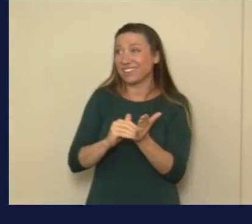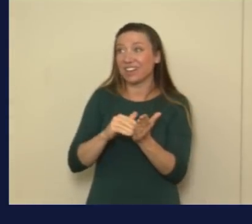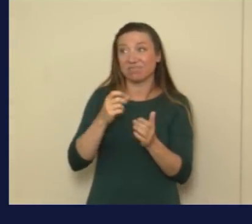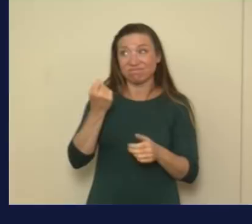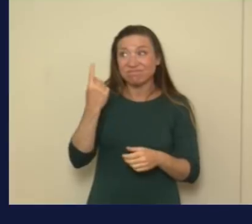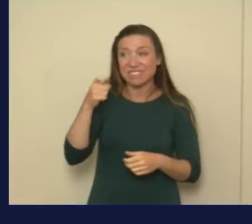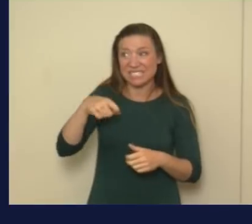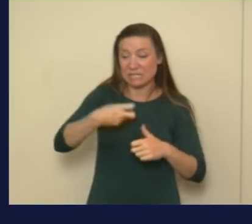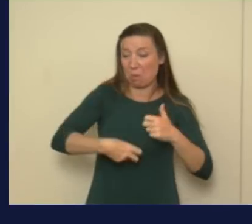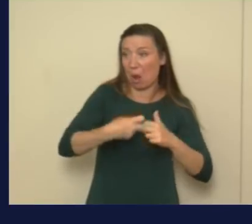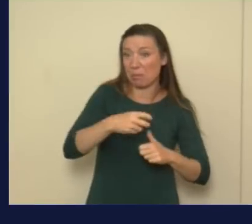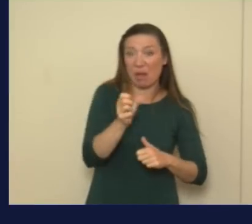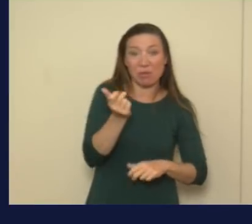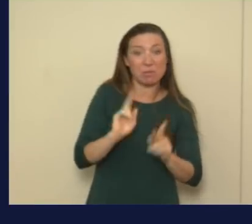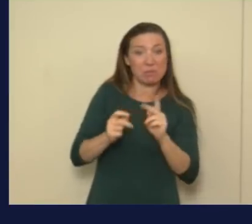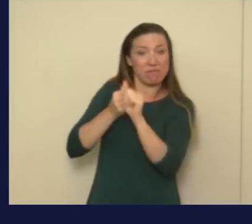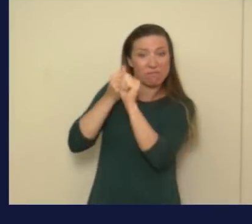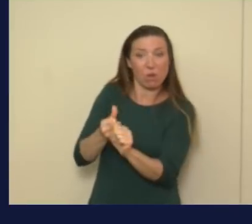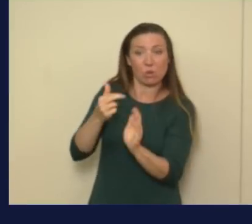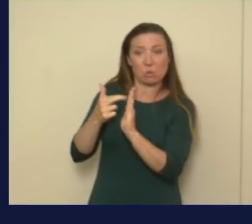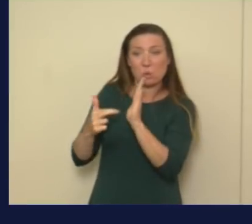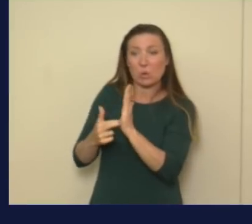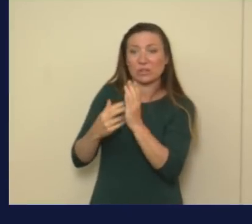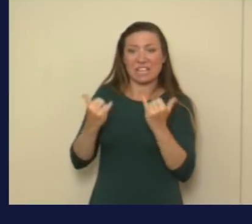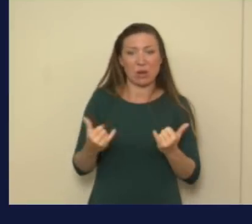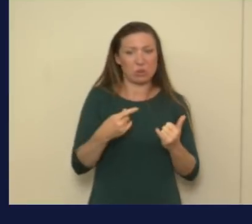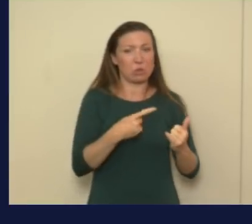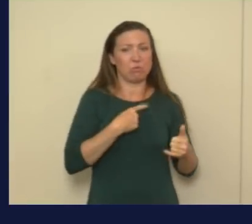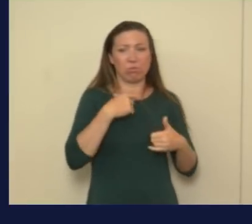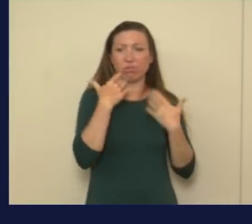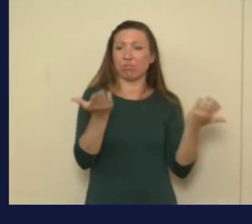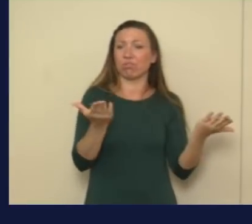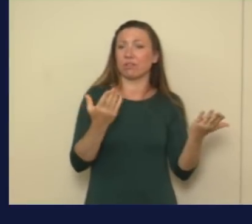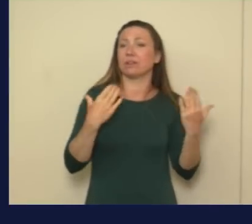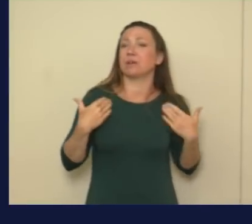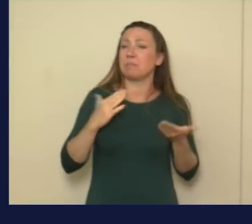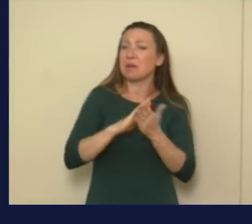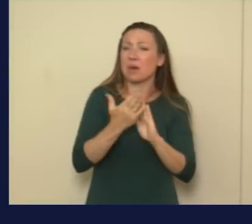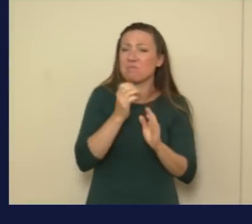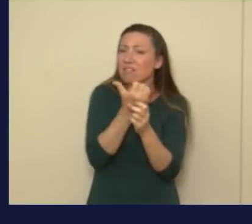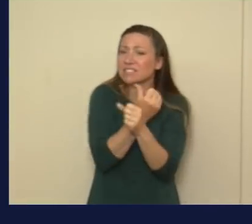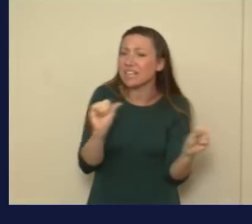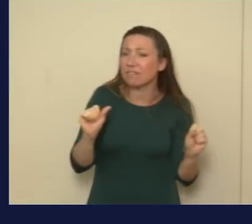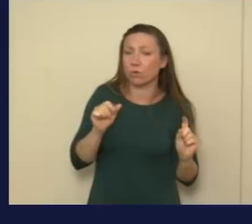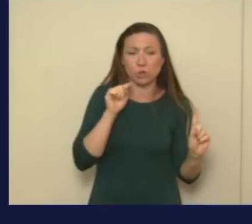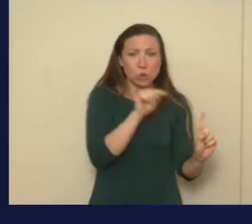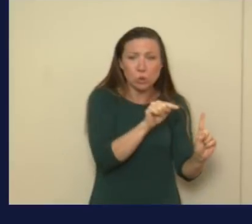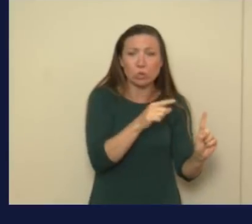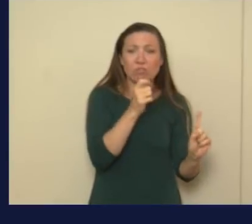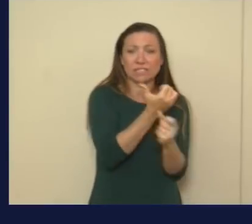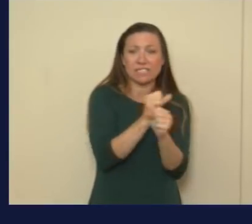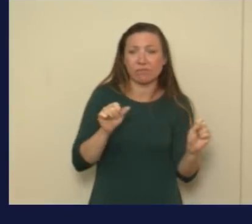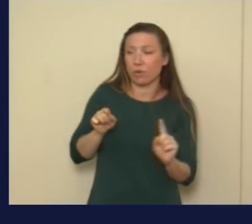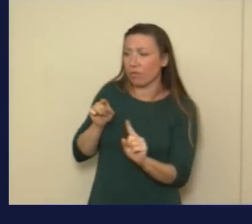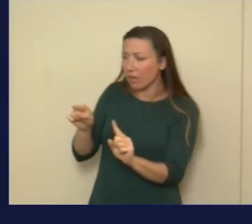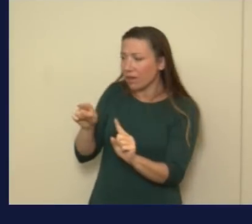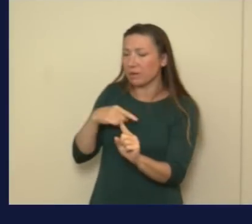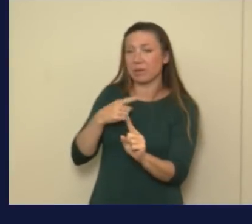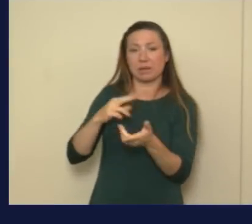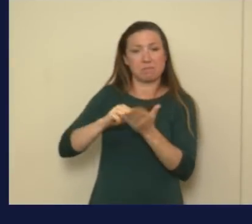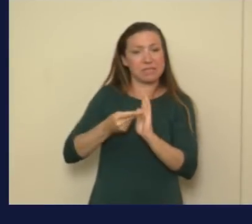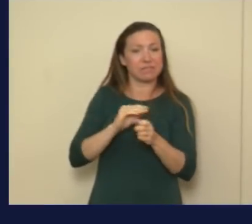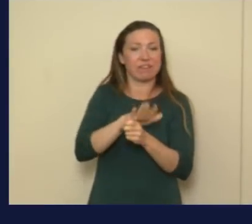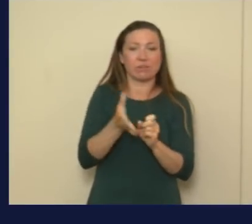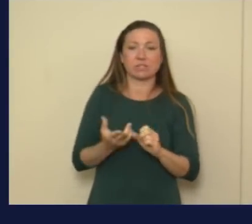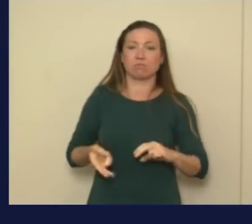adhering. You're making it unsafe for them, unsafe for yourself, and we continue to see increases in the spread of the virus. We see